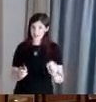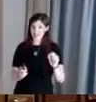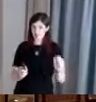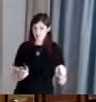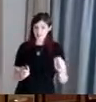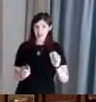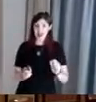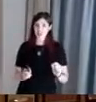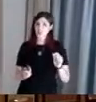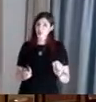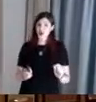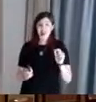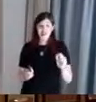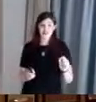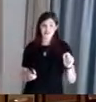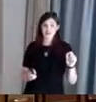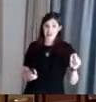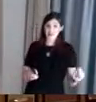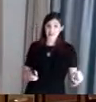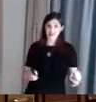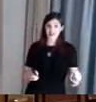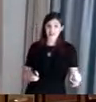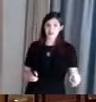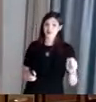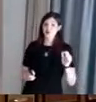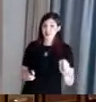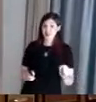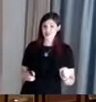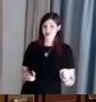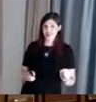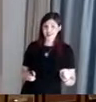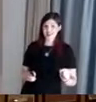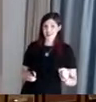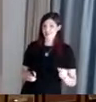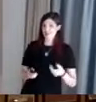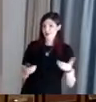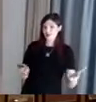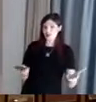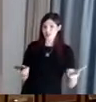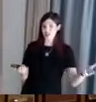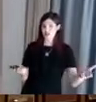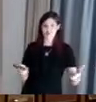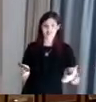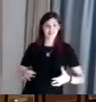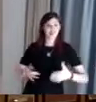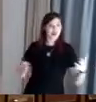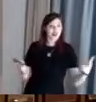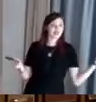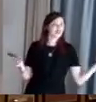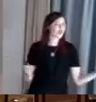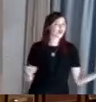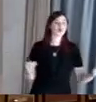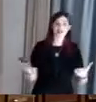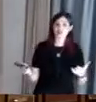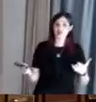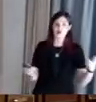expect Starbucks actually knew any of this was happening, but what's really interesting is that you might think, James, that this is a crazy